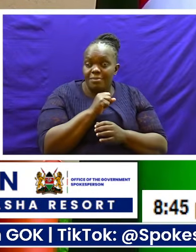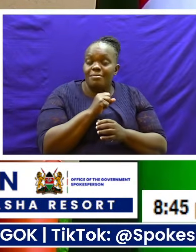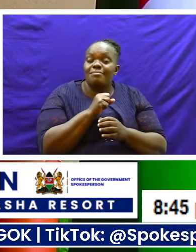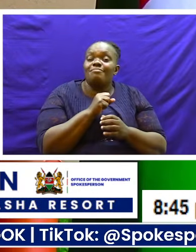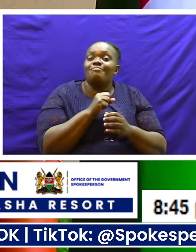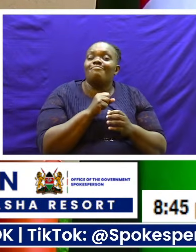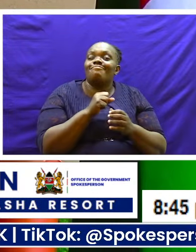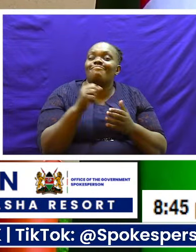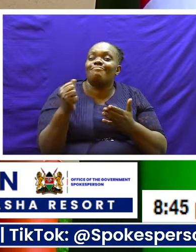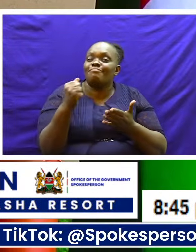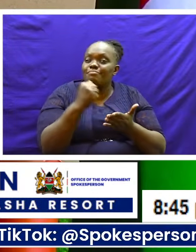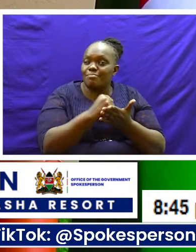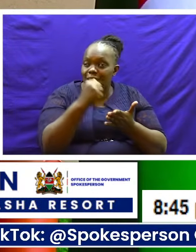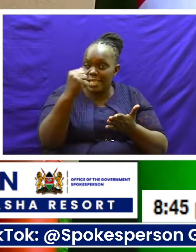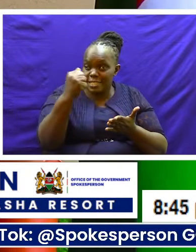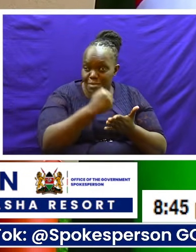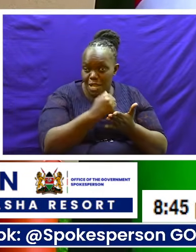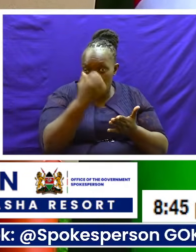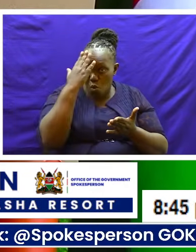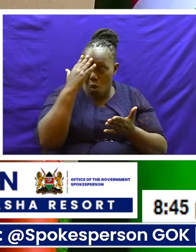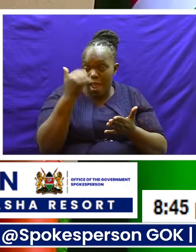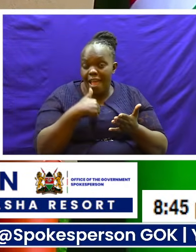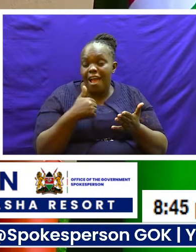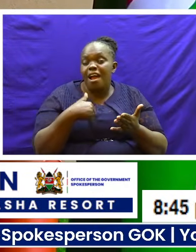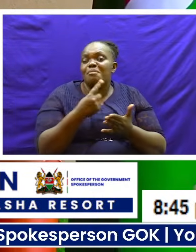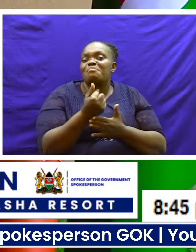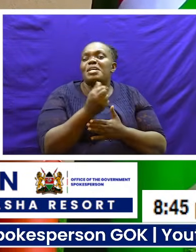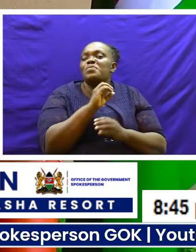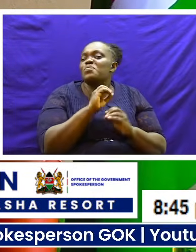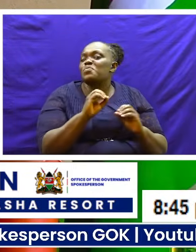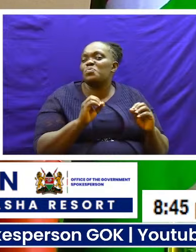admission or placement because of lack of